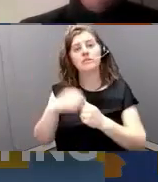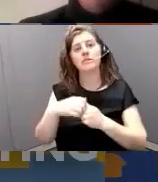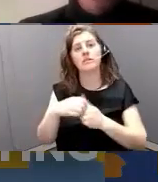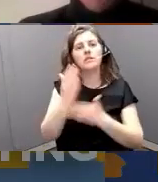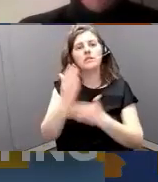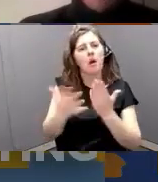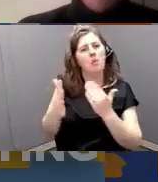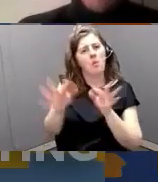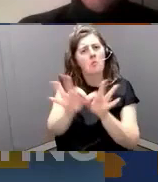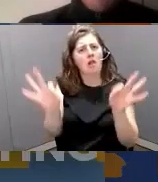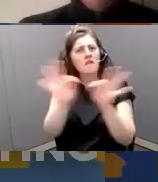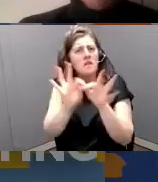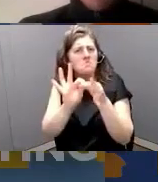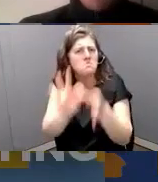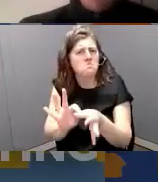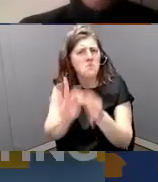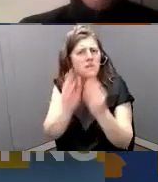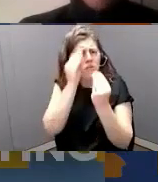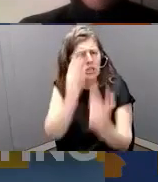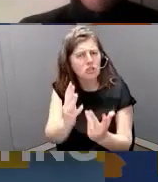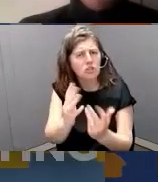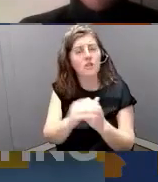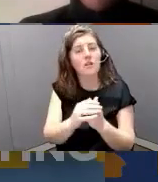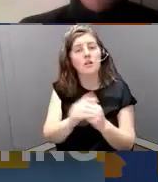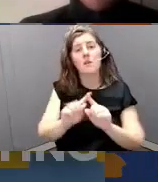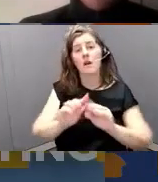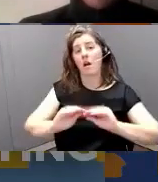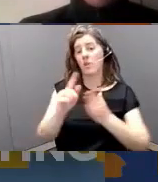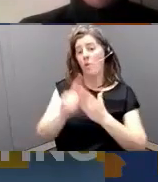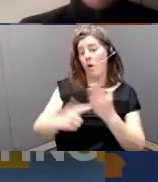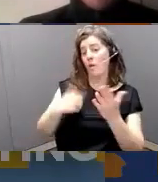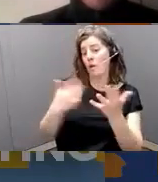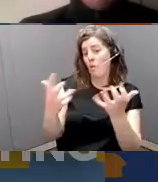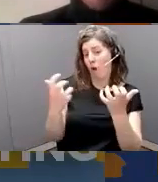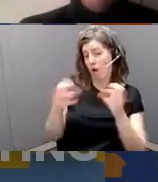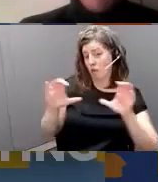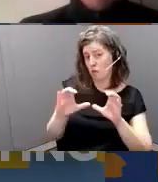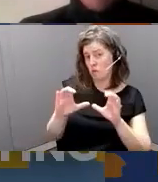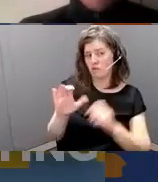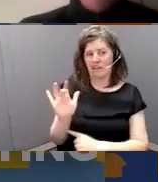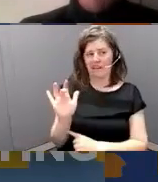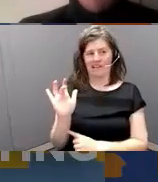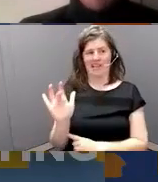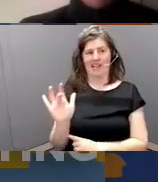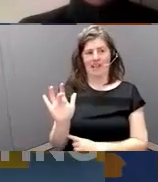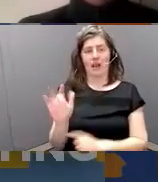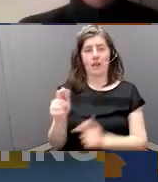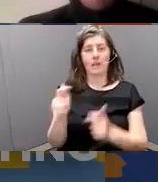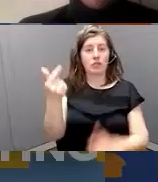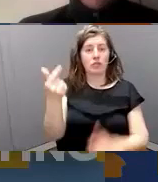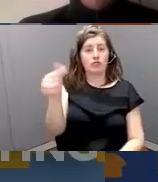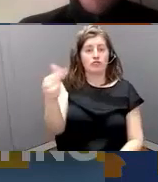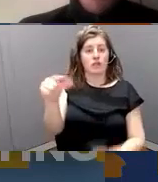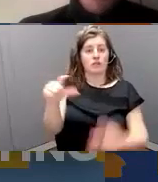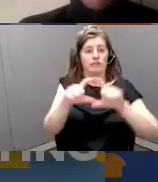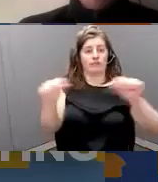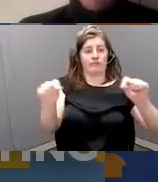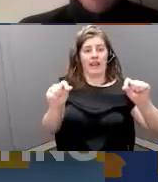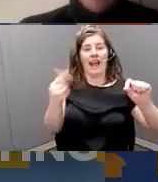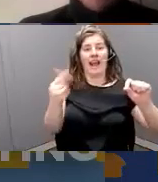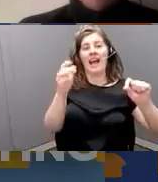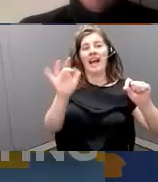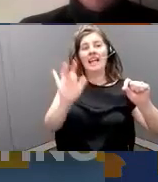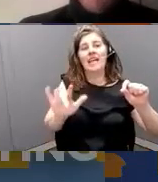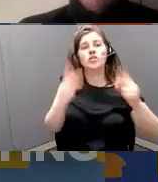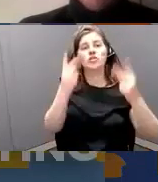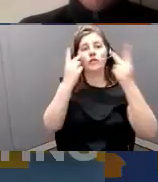relevant information. But obviously, what we want to do here is click the big green button, click to view